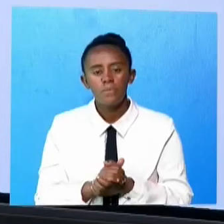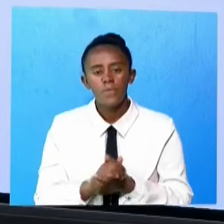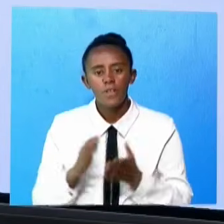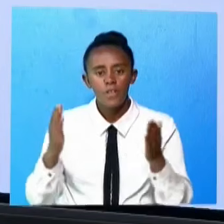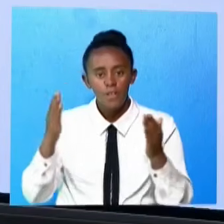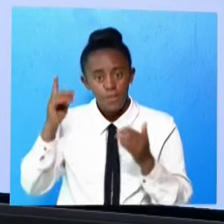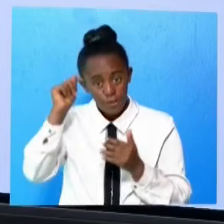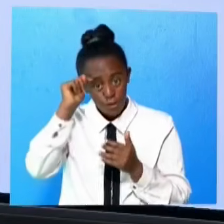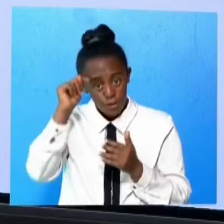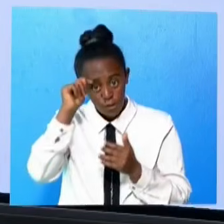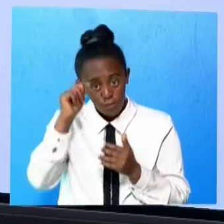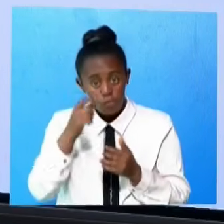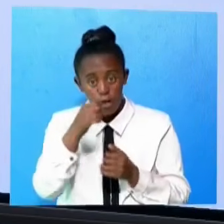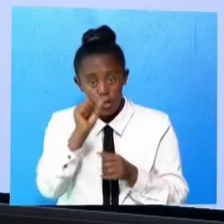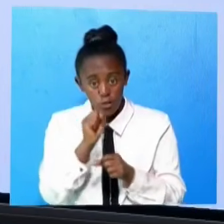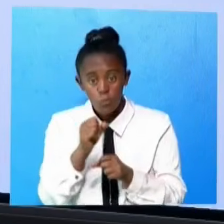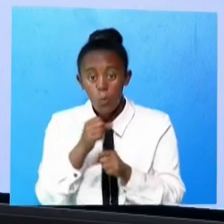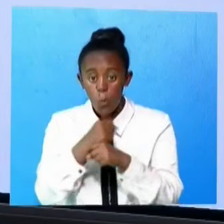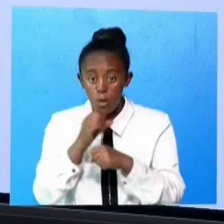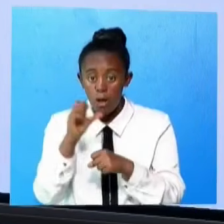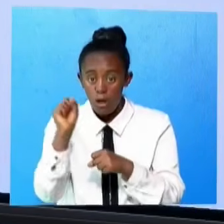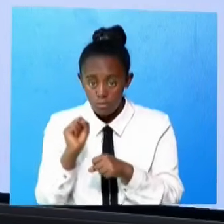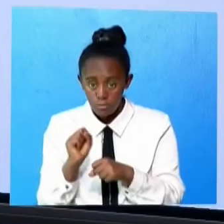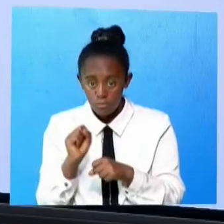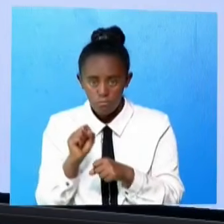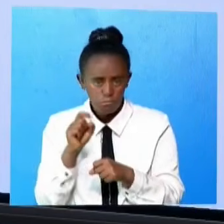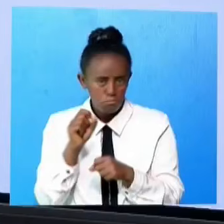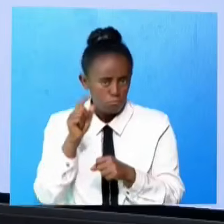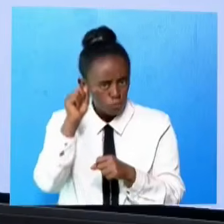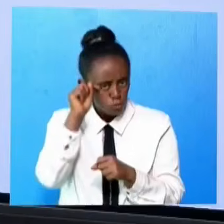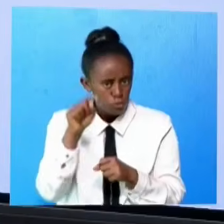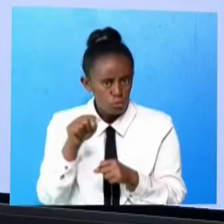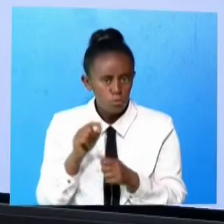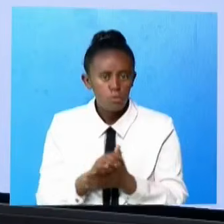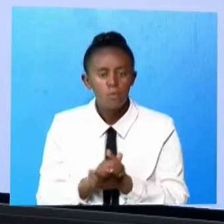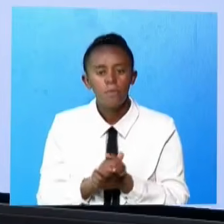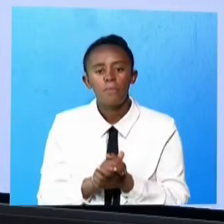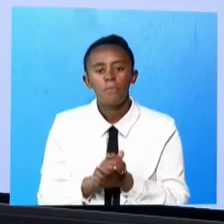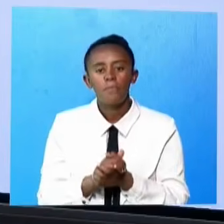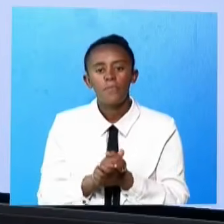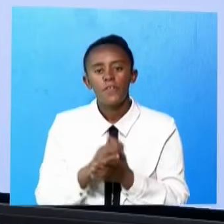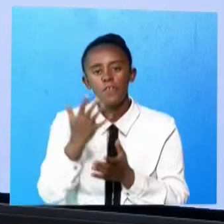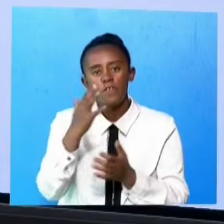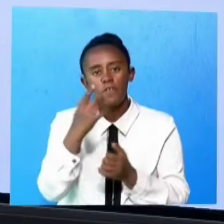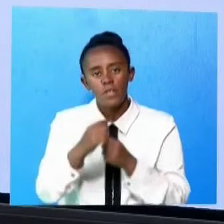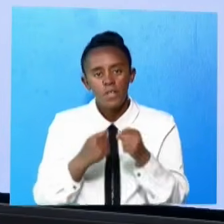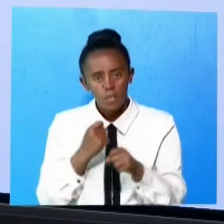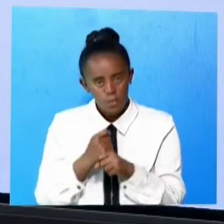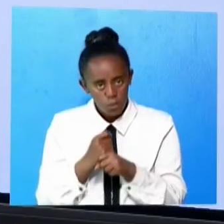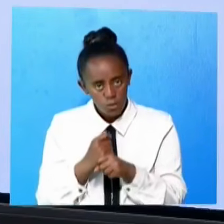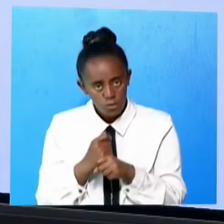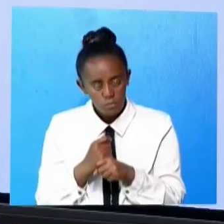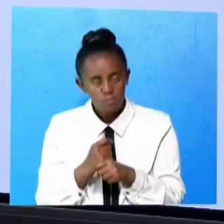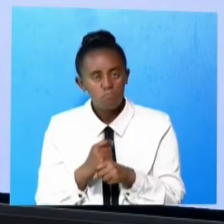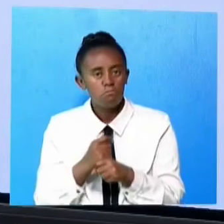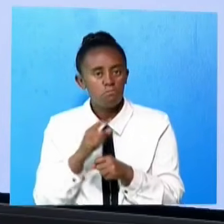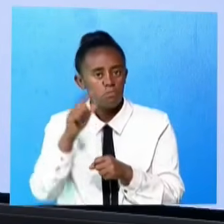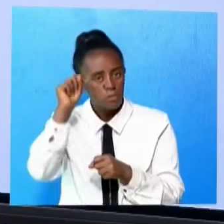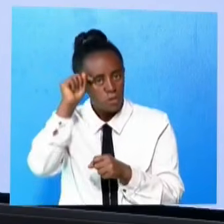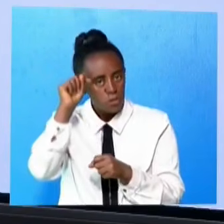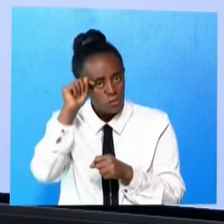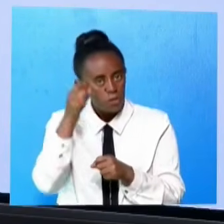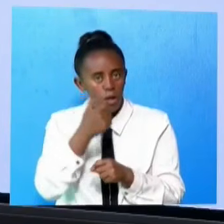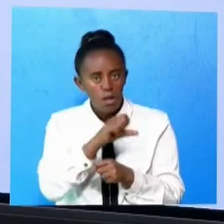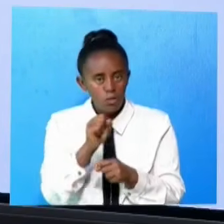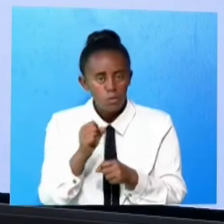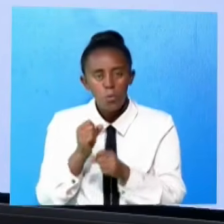Tasfu is as old as Tola. Of course, look at them. They are 15 years old, 15 years old. Tasfu is as old